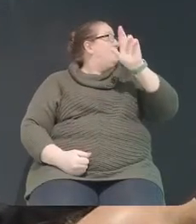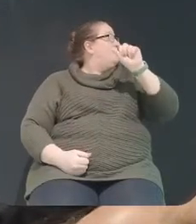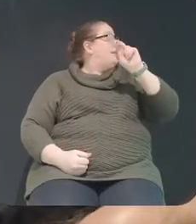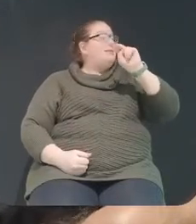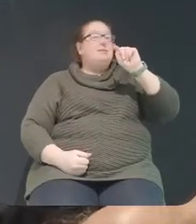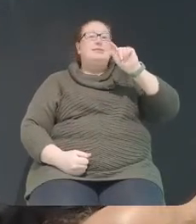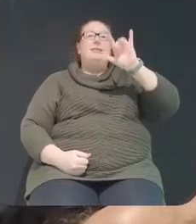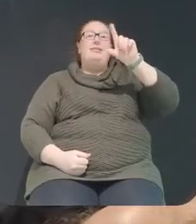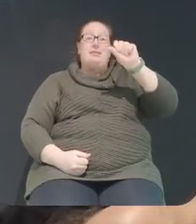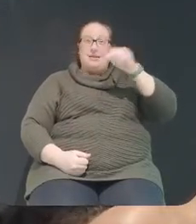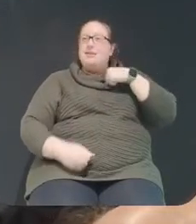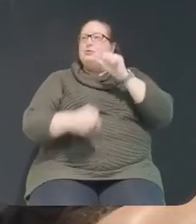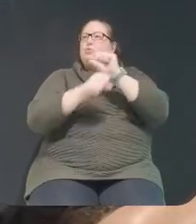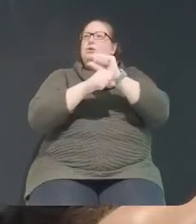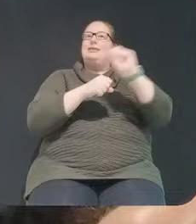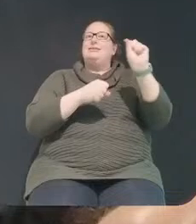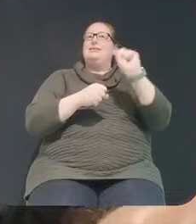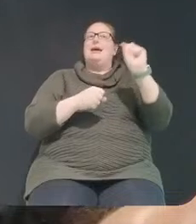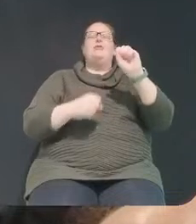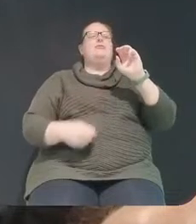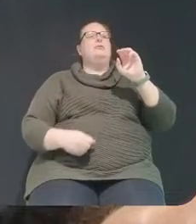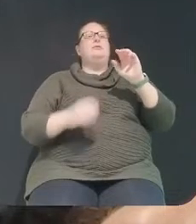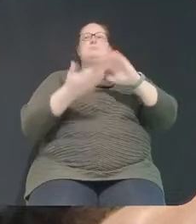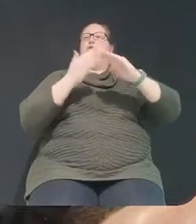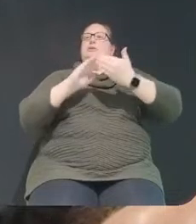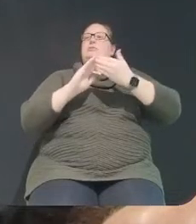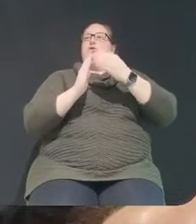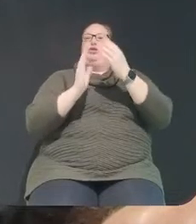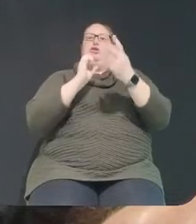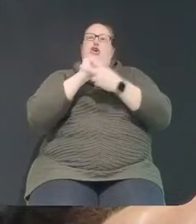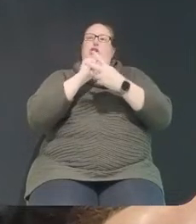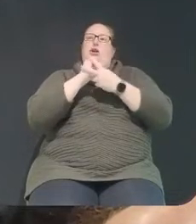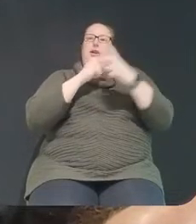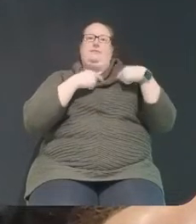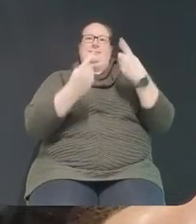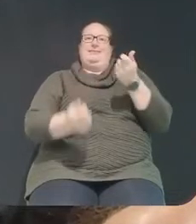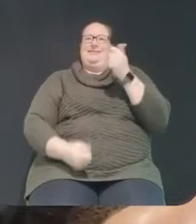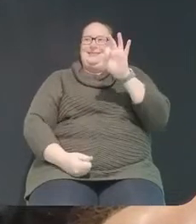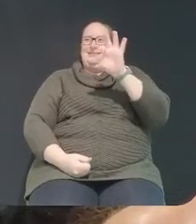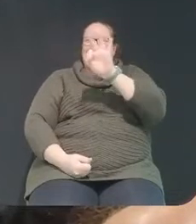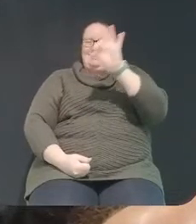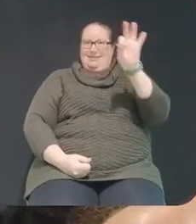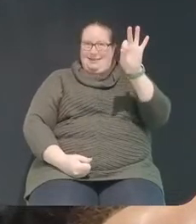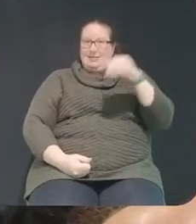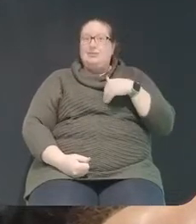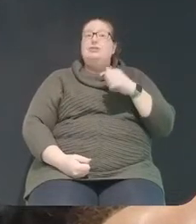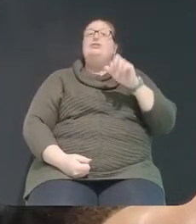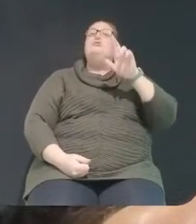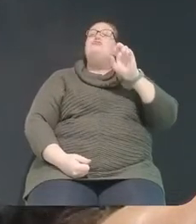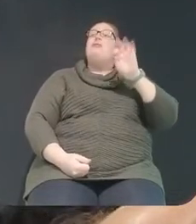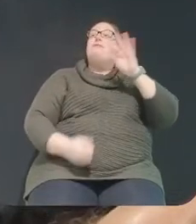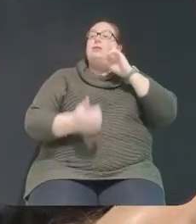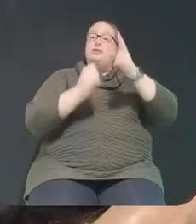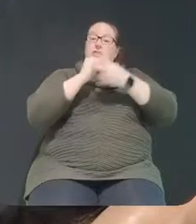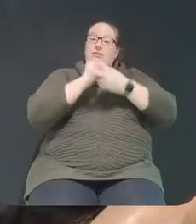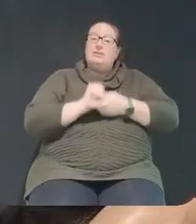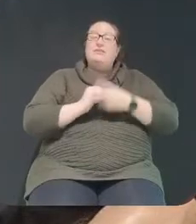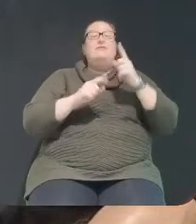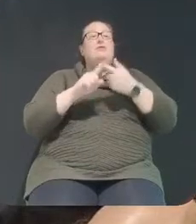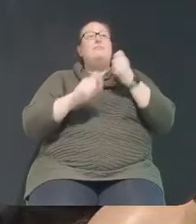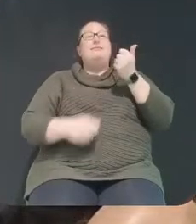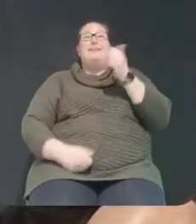has worked at the Seattle Municipal Archives since 1999. She worked as reference archivist from 1999